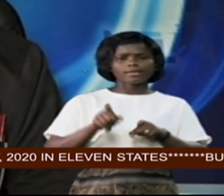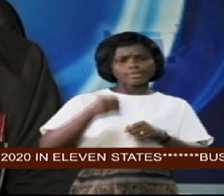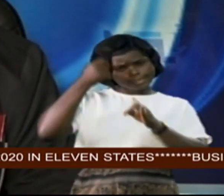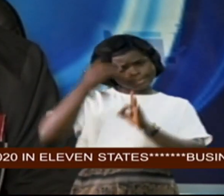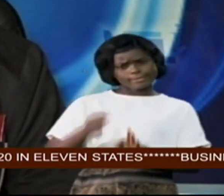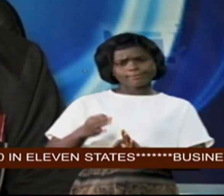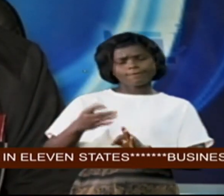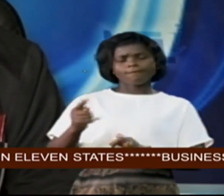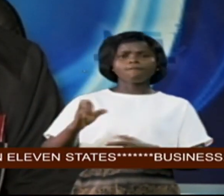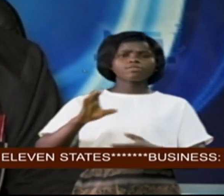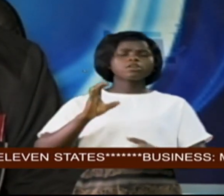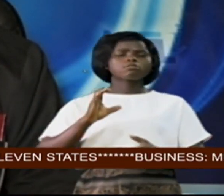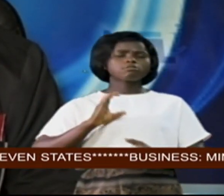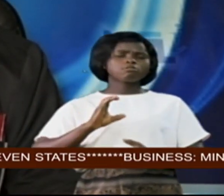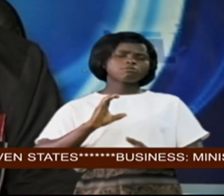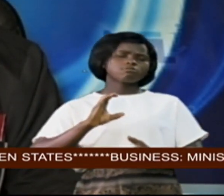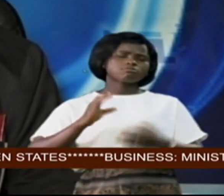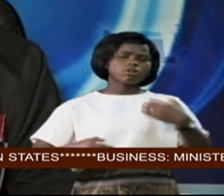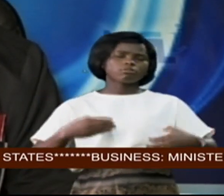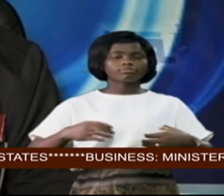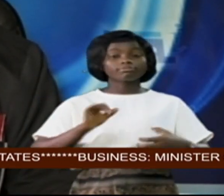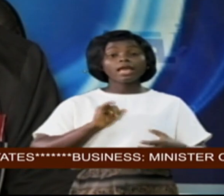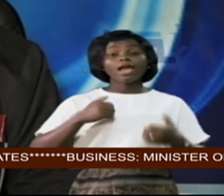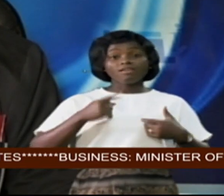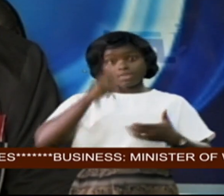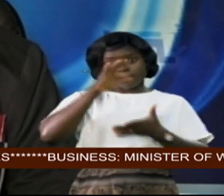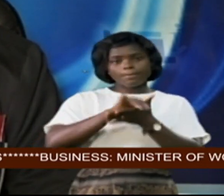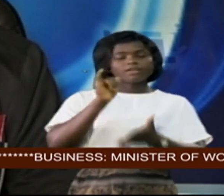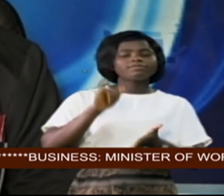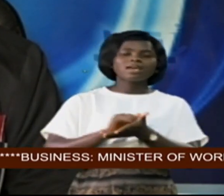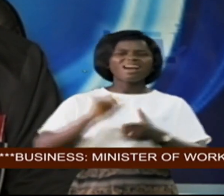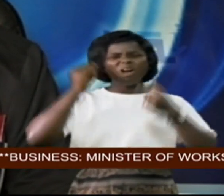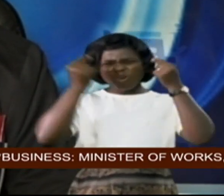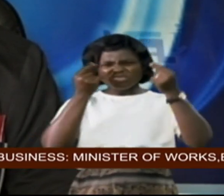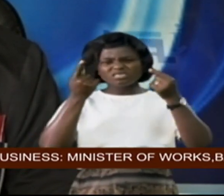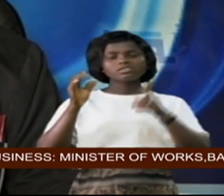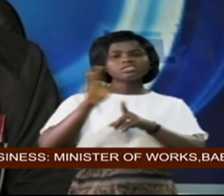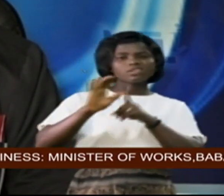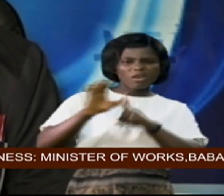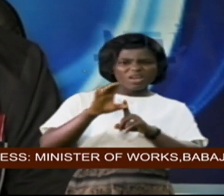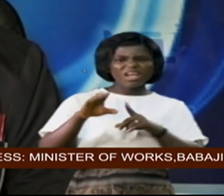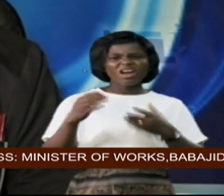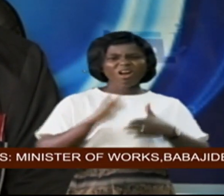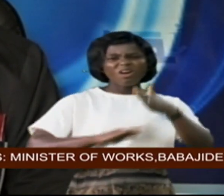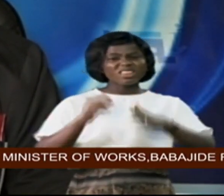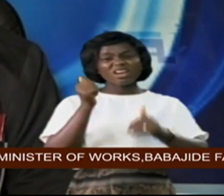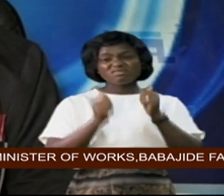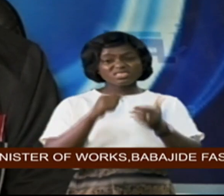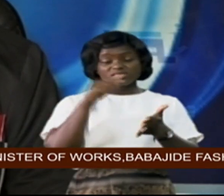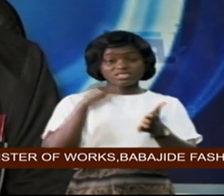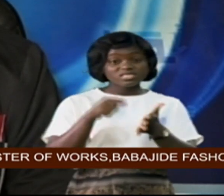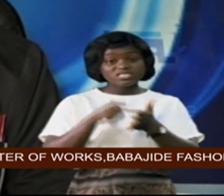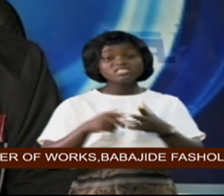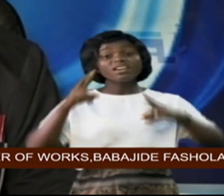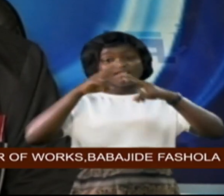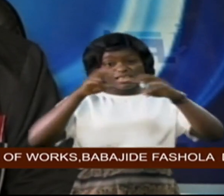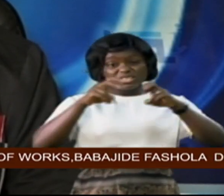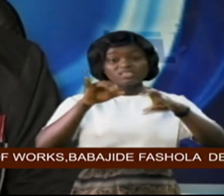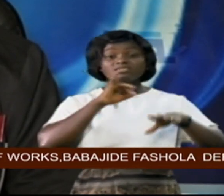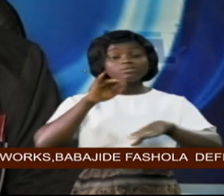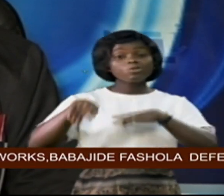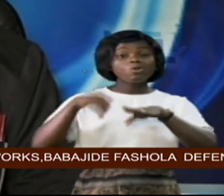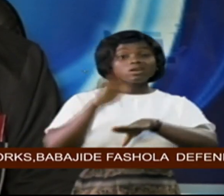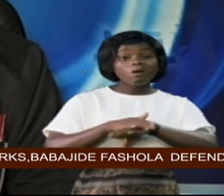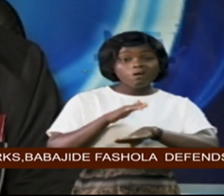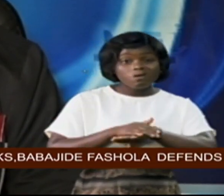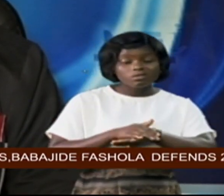So I have the firm belief that considering the circumstances under which this very particular investigation is going on,